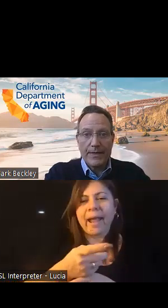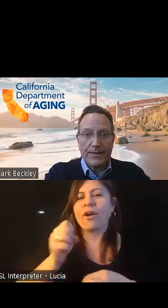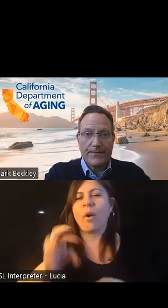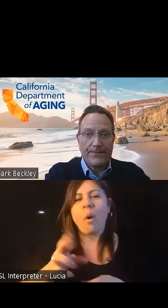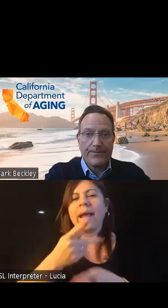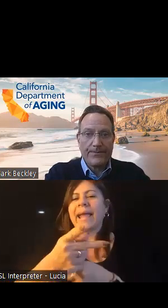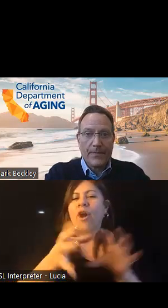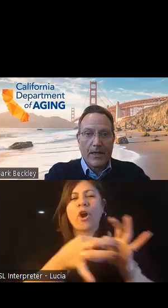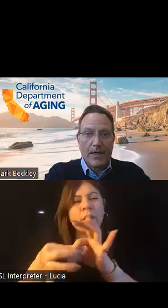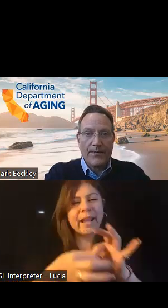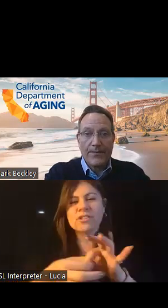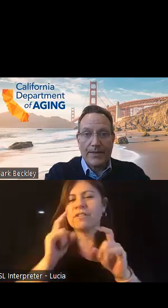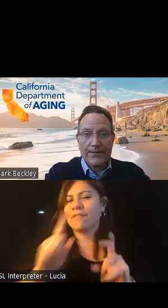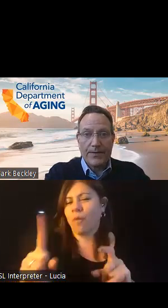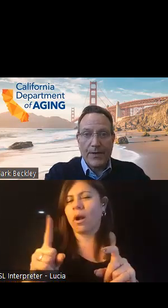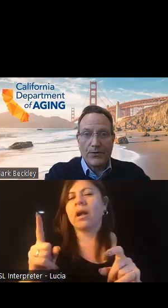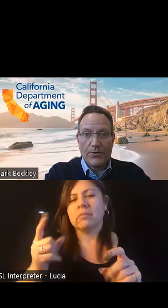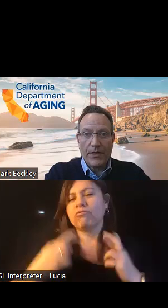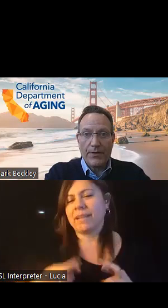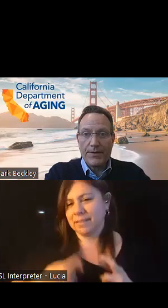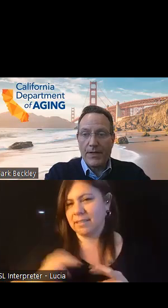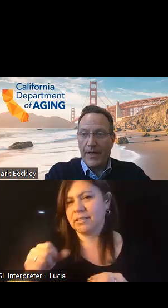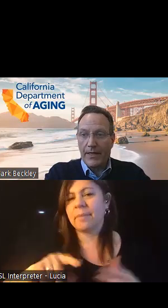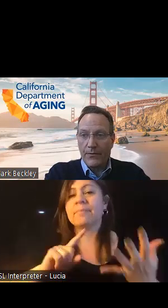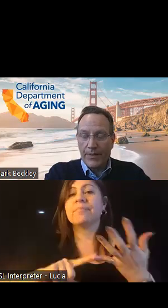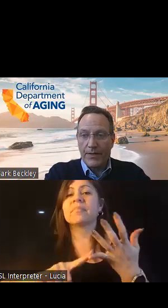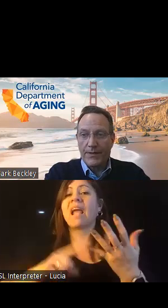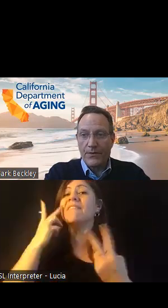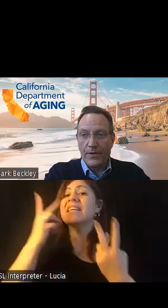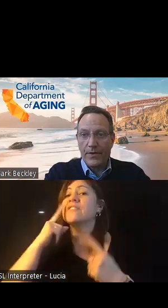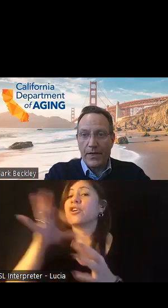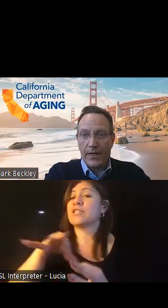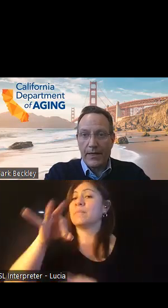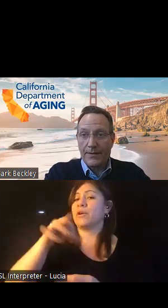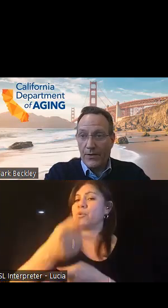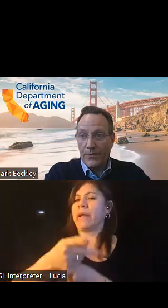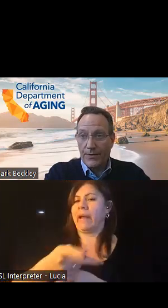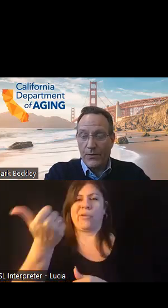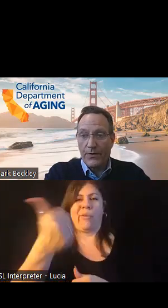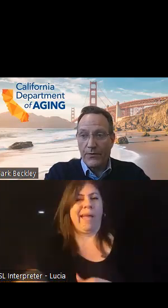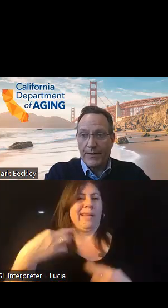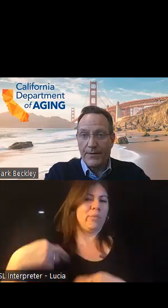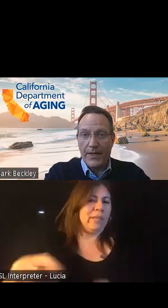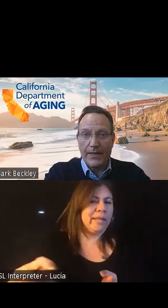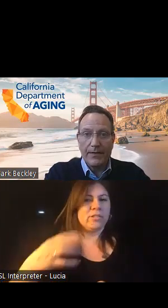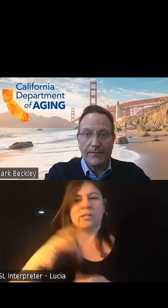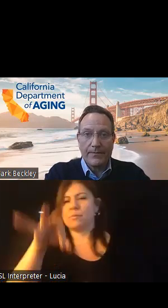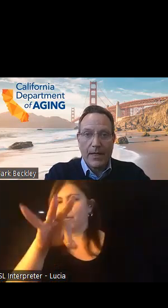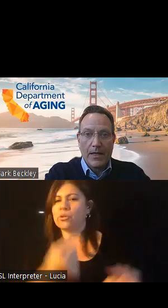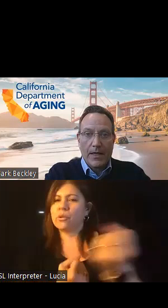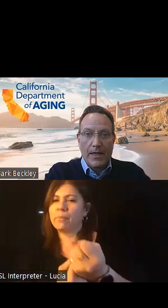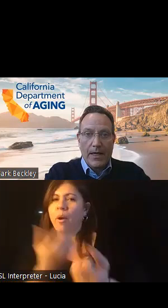for residents. Visits for spiritual care, so any religious or spiritual support a resident may